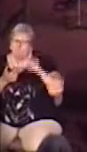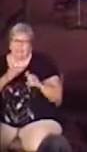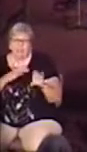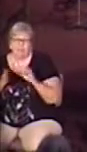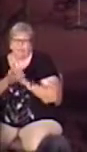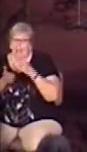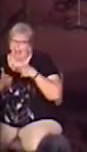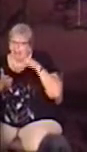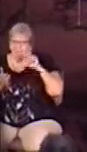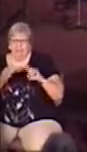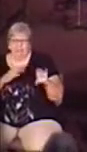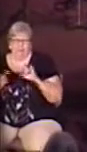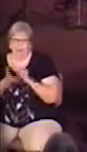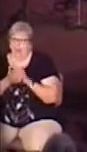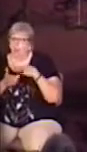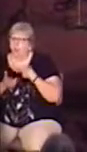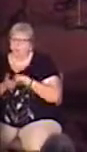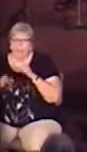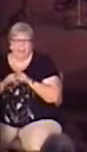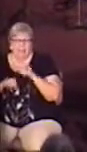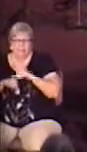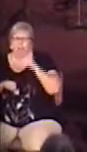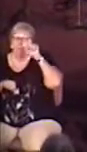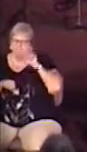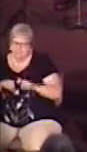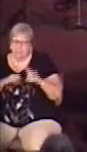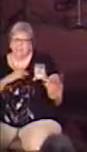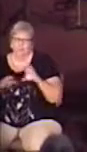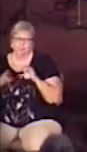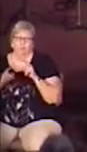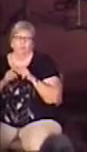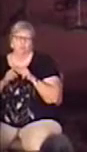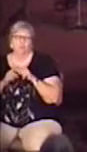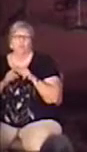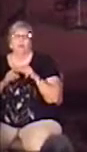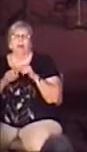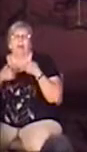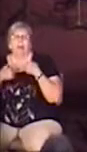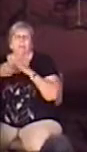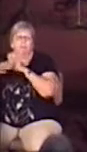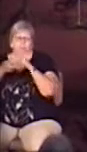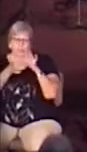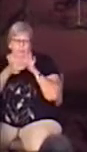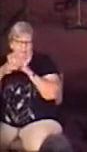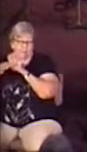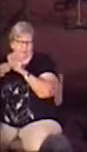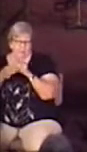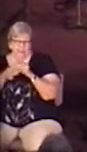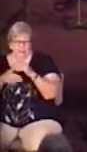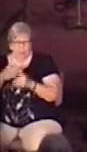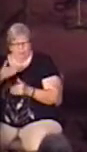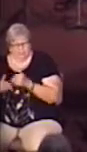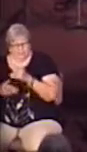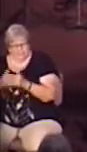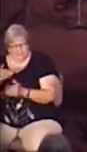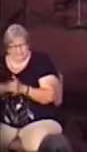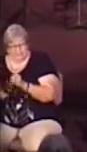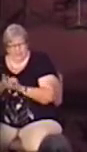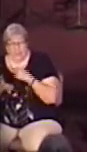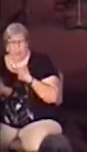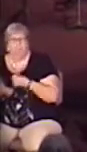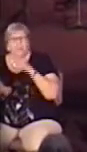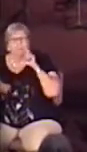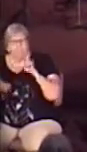I have to do, that we as a church have to do in order to attain unity. There are steps, in other words, that we have to